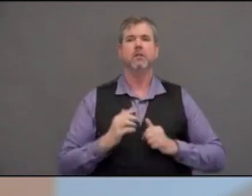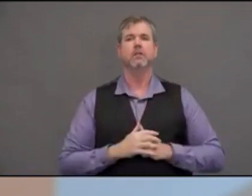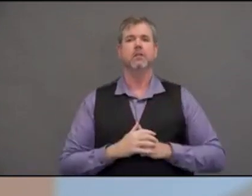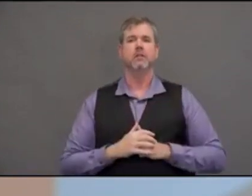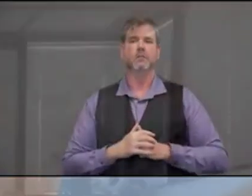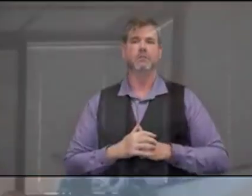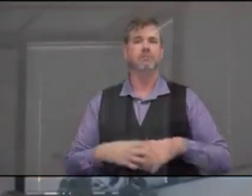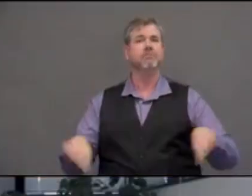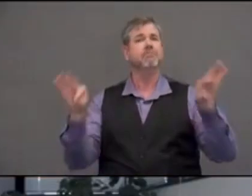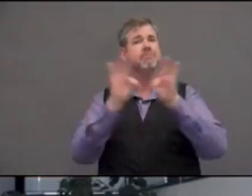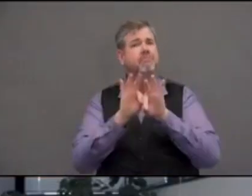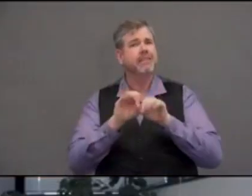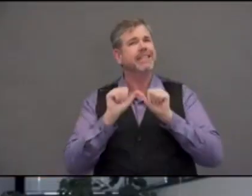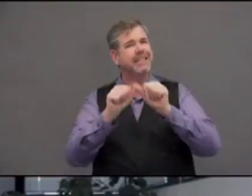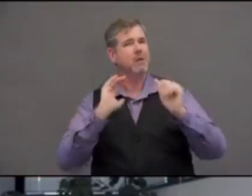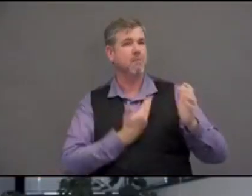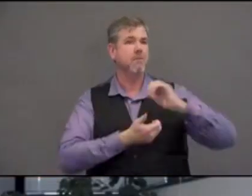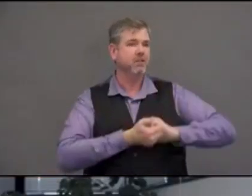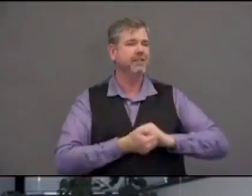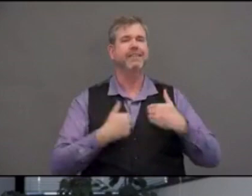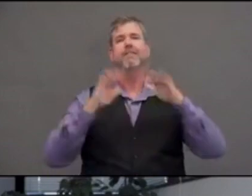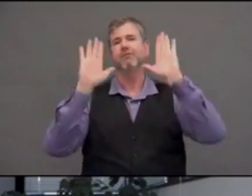day.